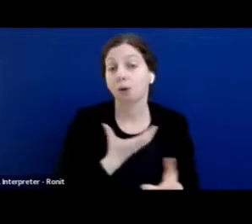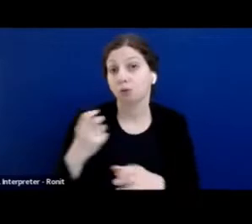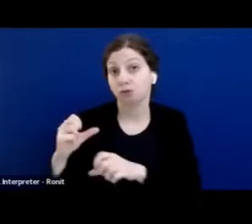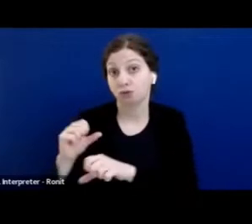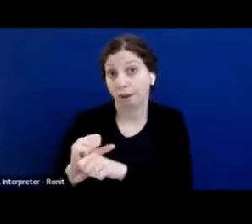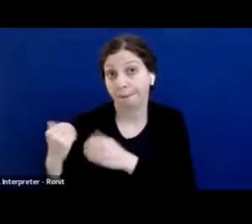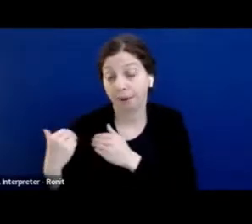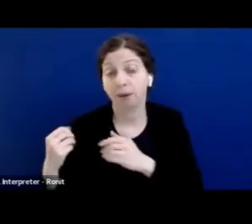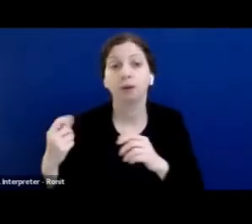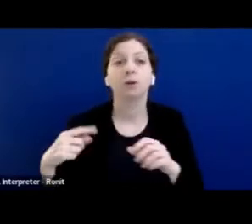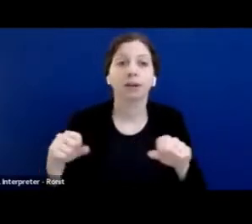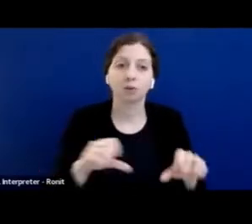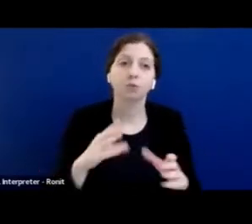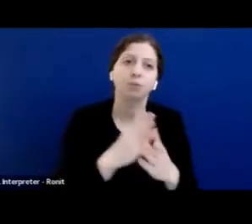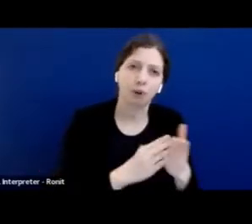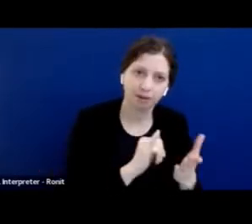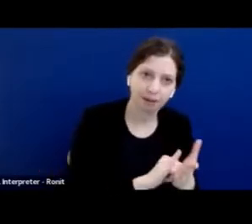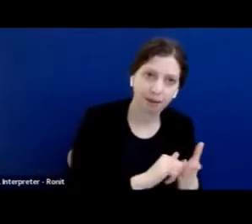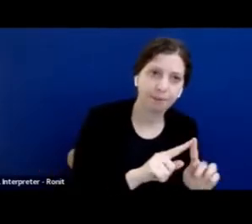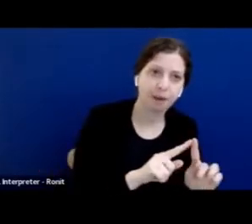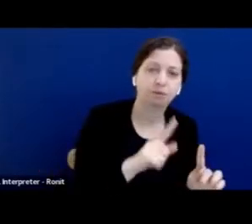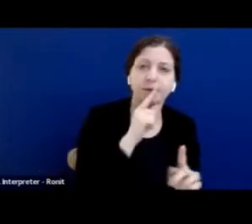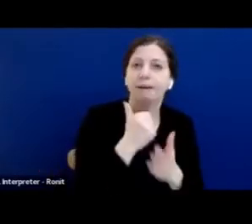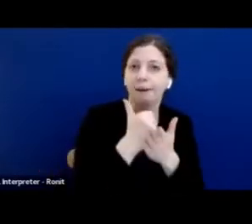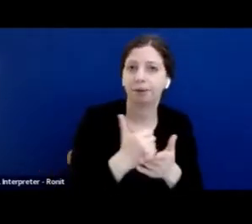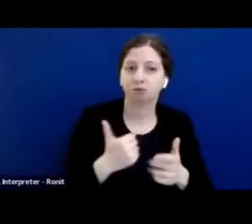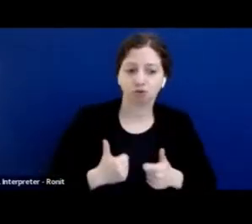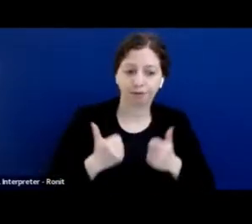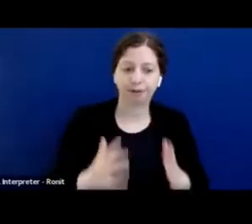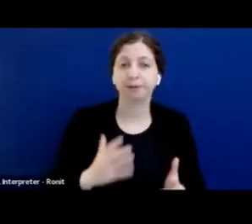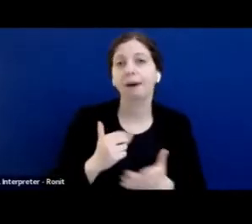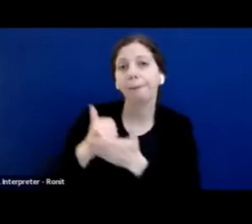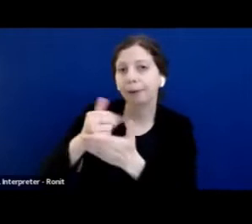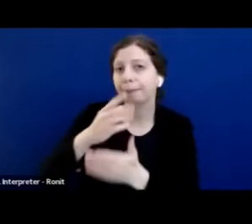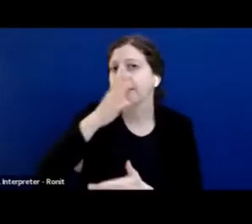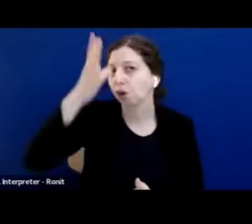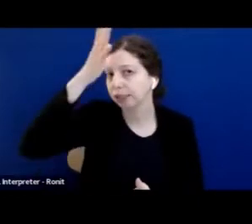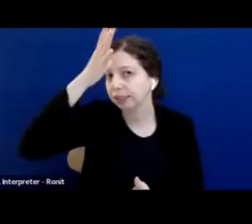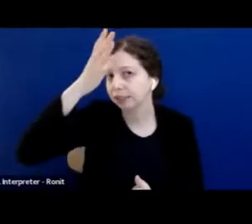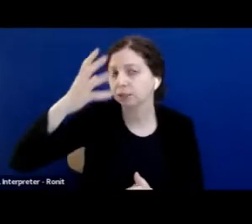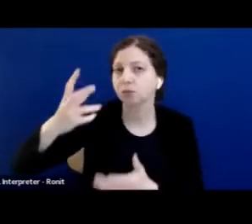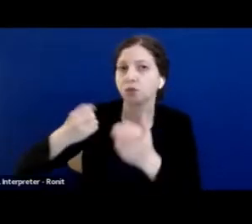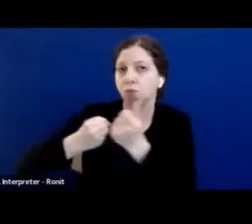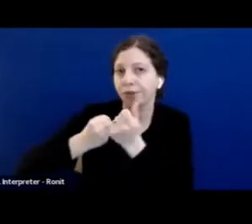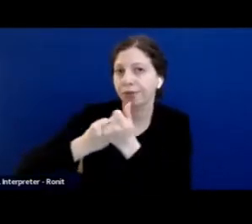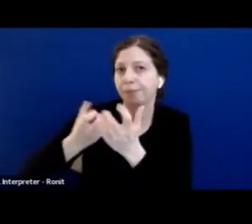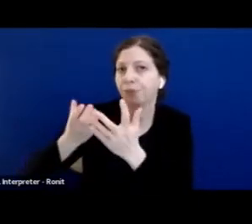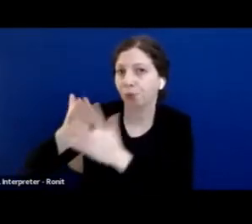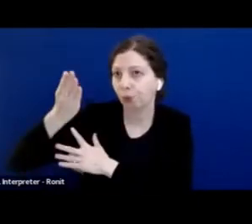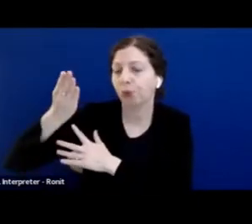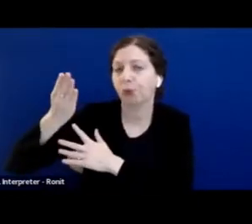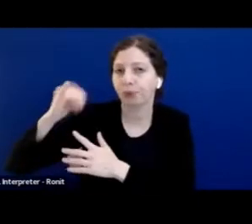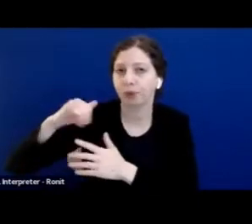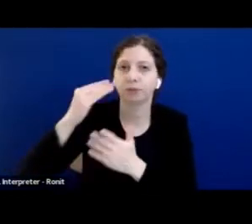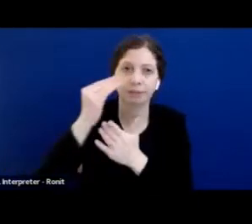can do part of that ourselves, but it really is helping survivors, helping their parents kind of support them through it. So this